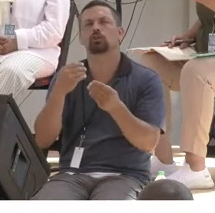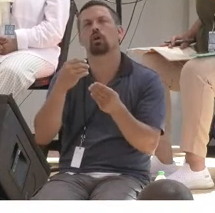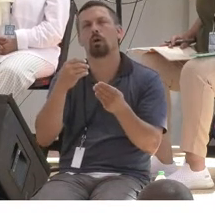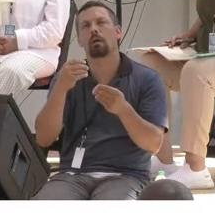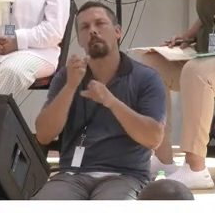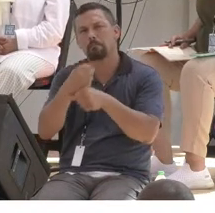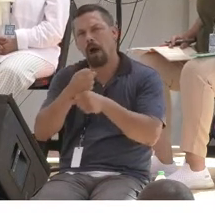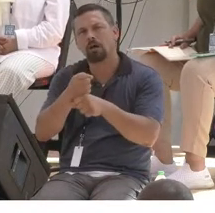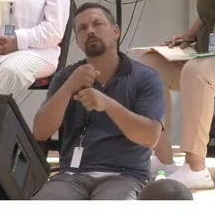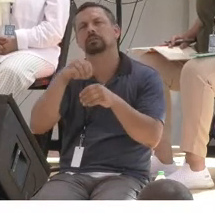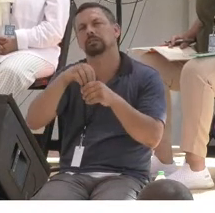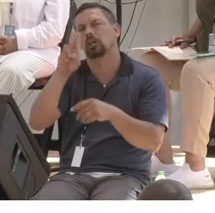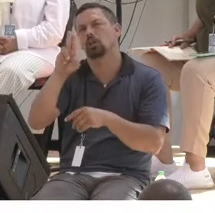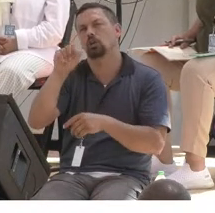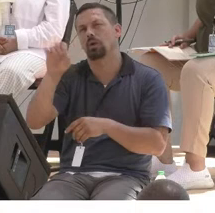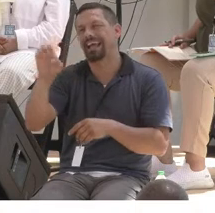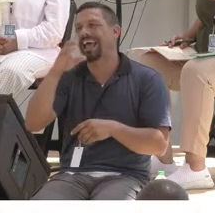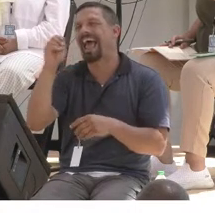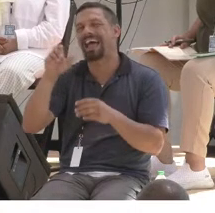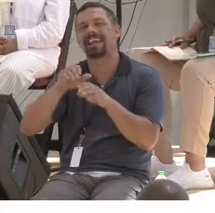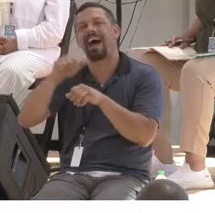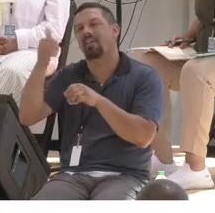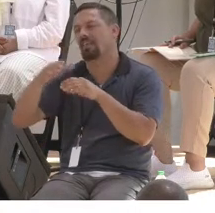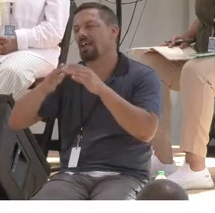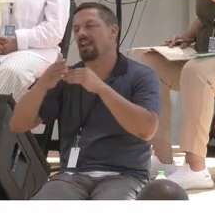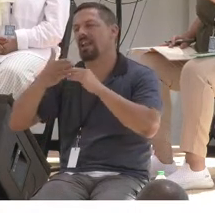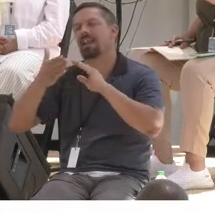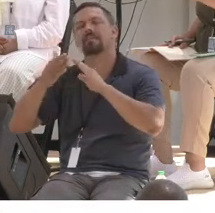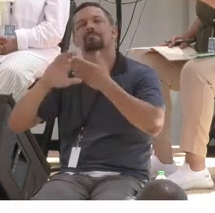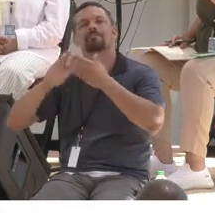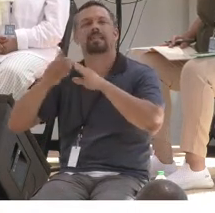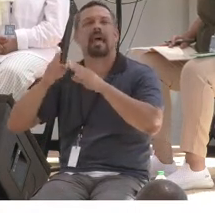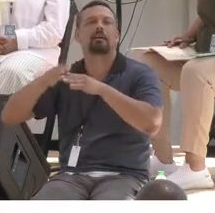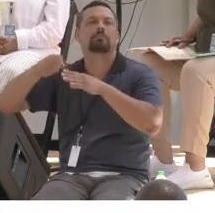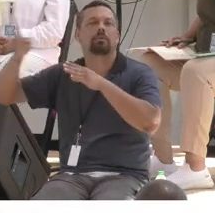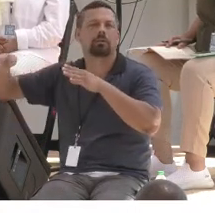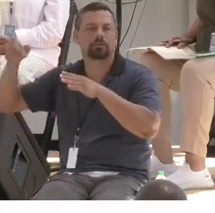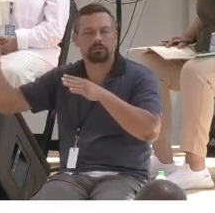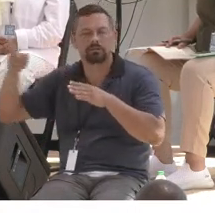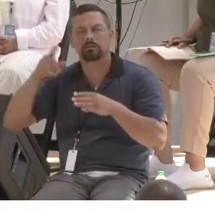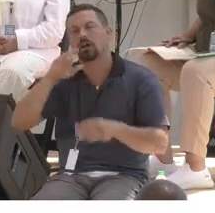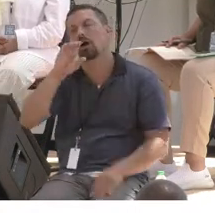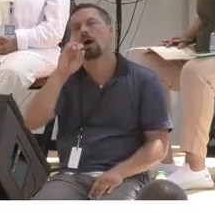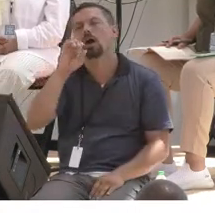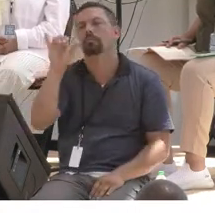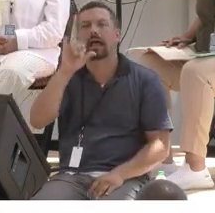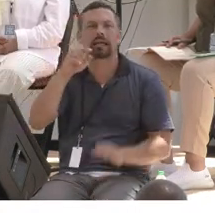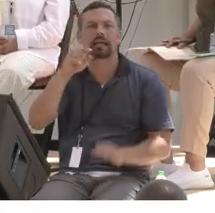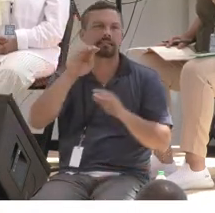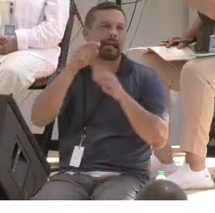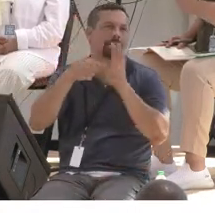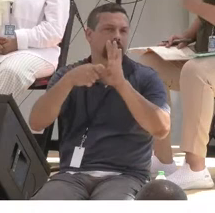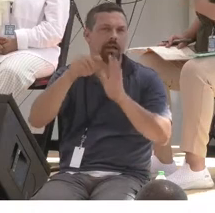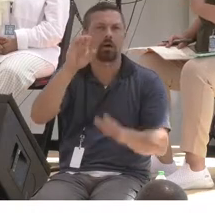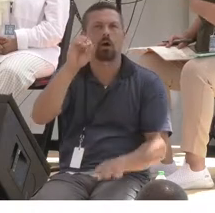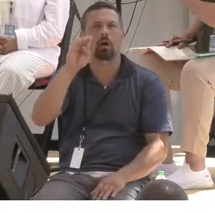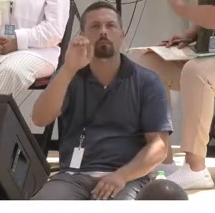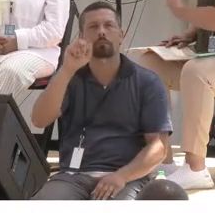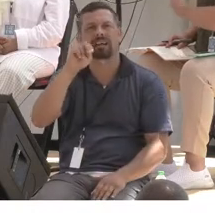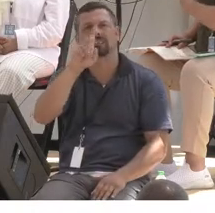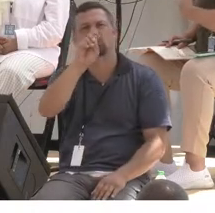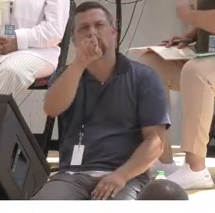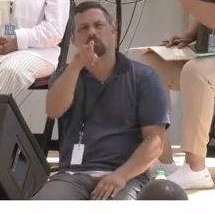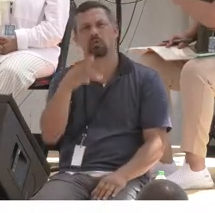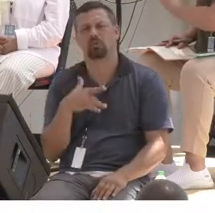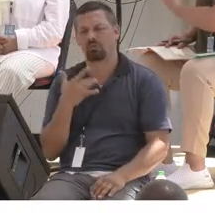UAE and also in the neighboring countries, in Al Ali, in Bahrain, for example, in Oman. Do you feel